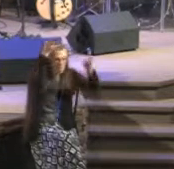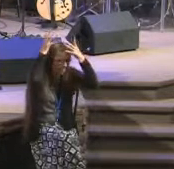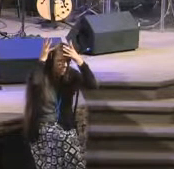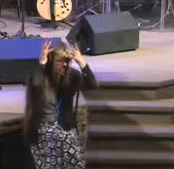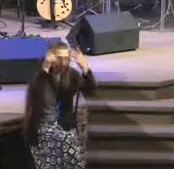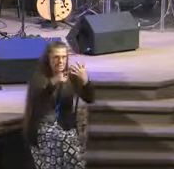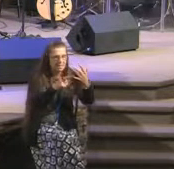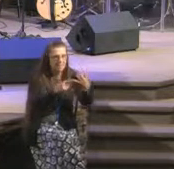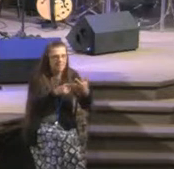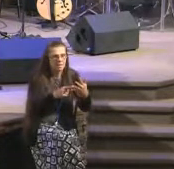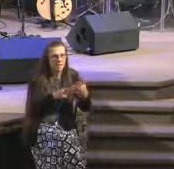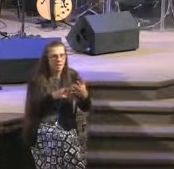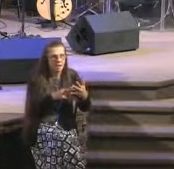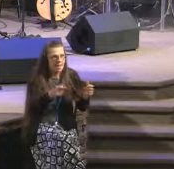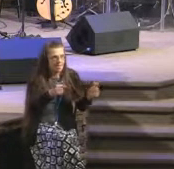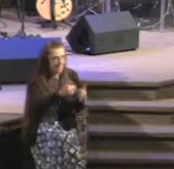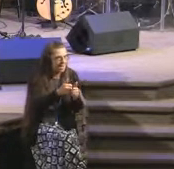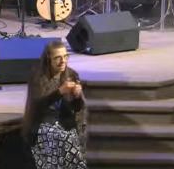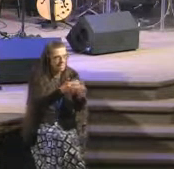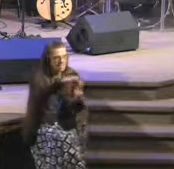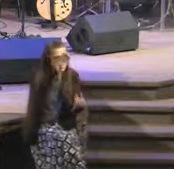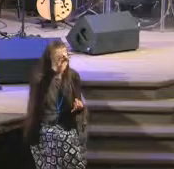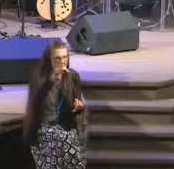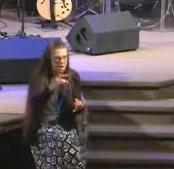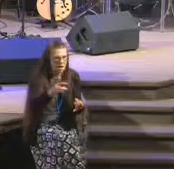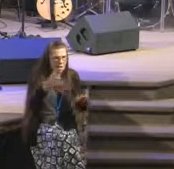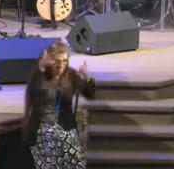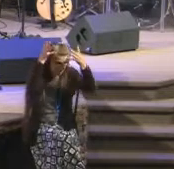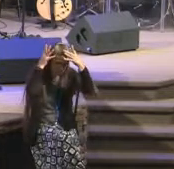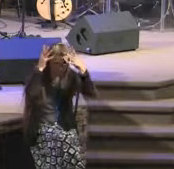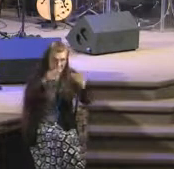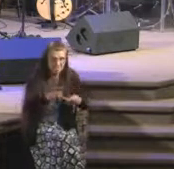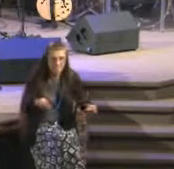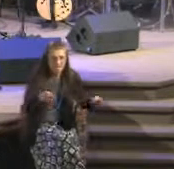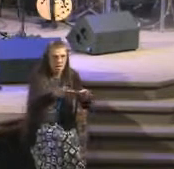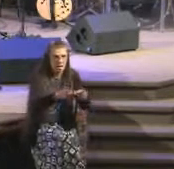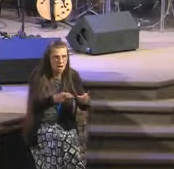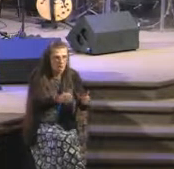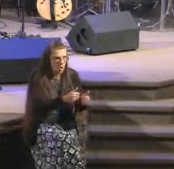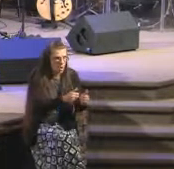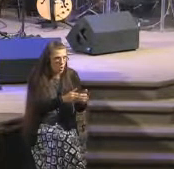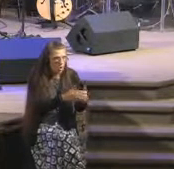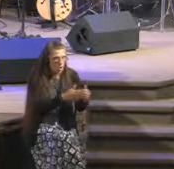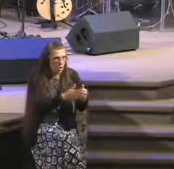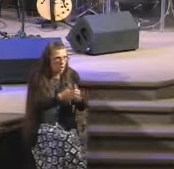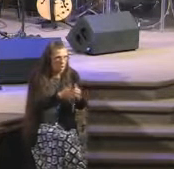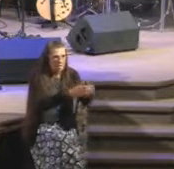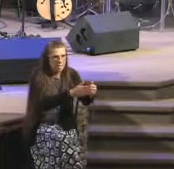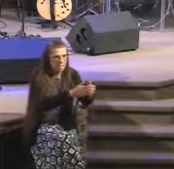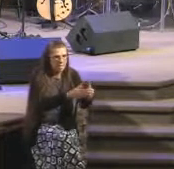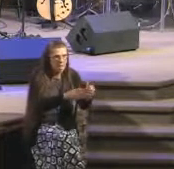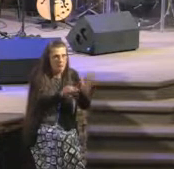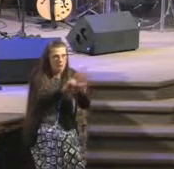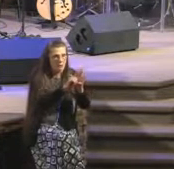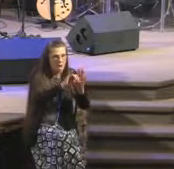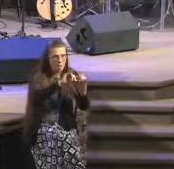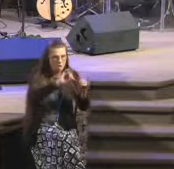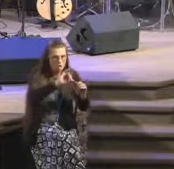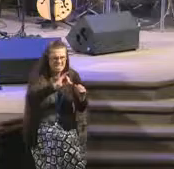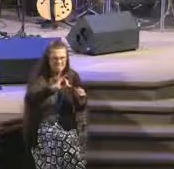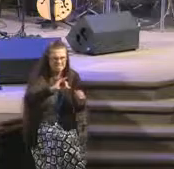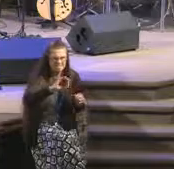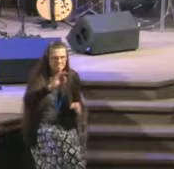priest, they lead the land spiritually, but you have the princes of the land who lead the land with the law and justice. And they are to use